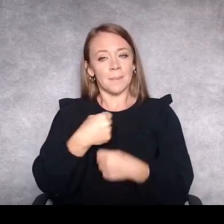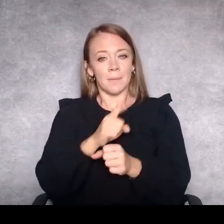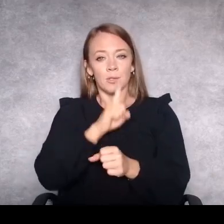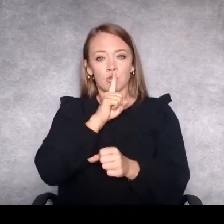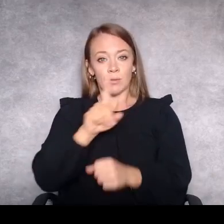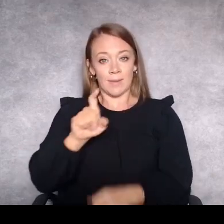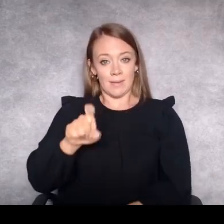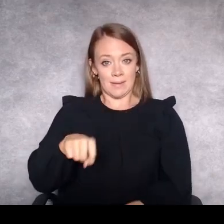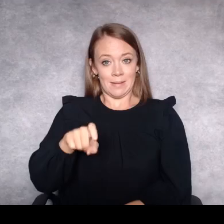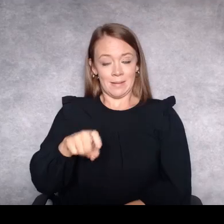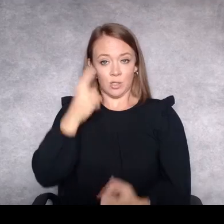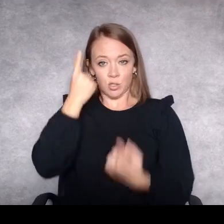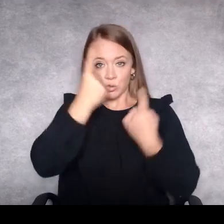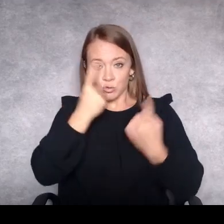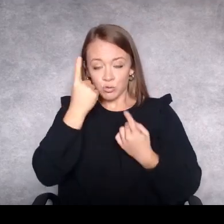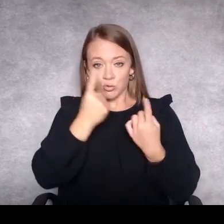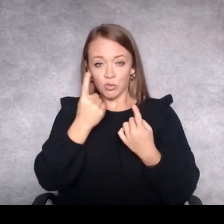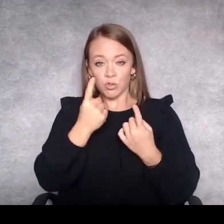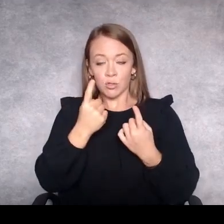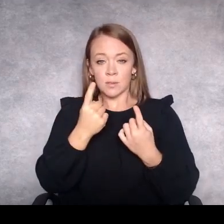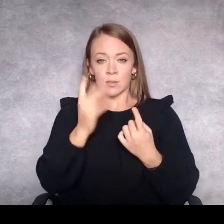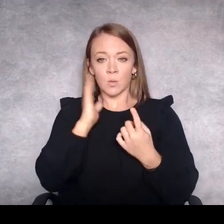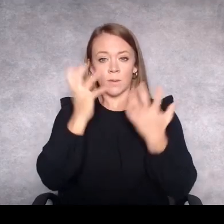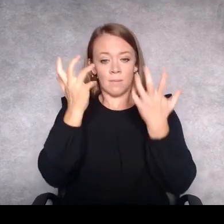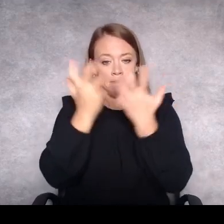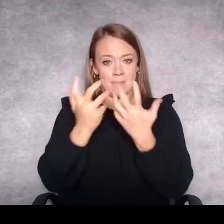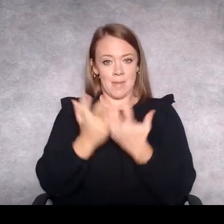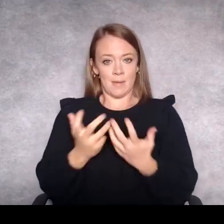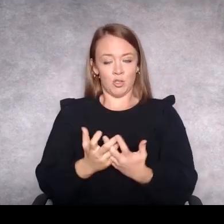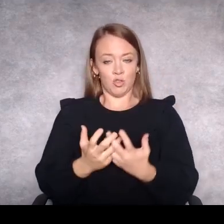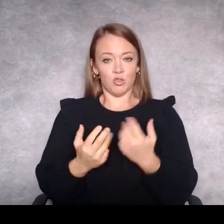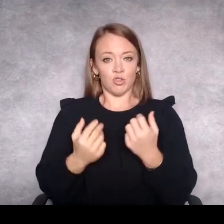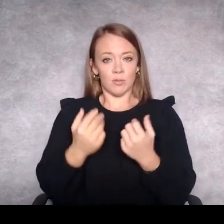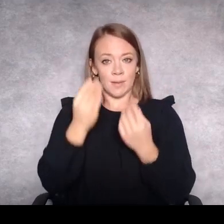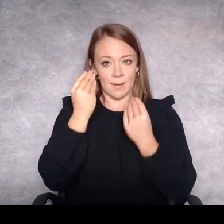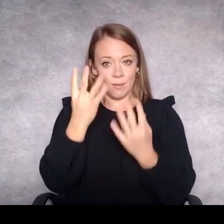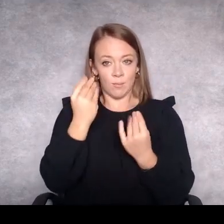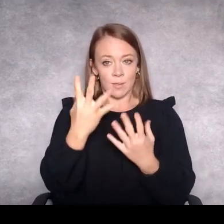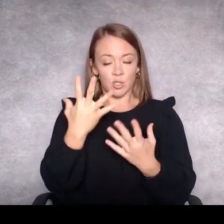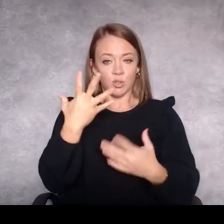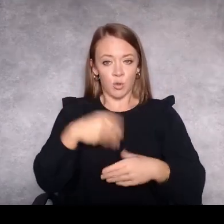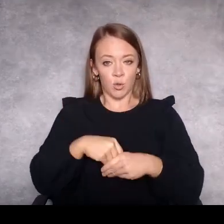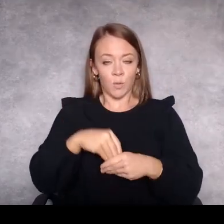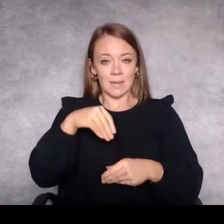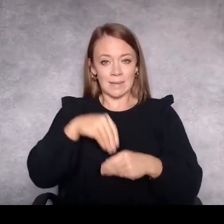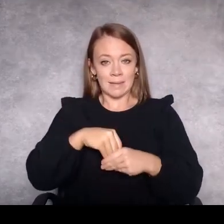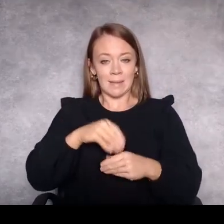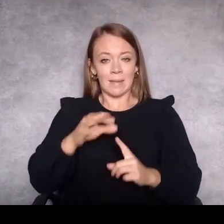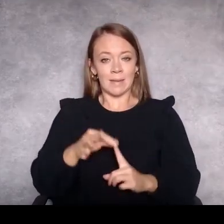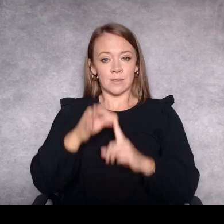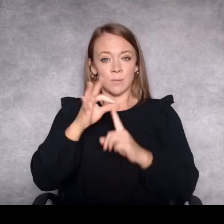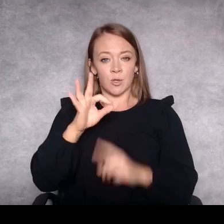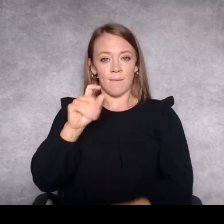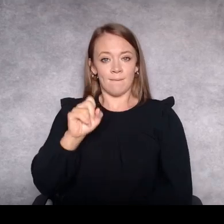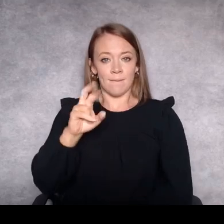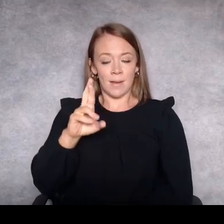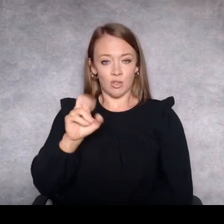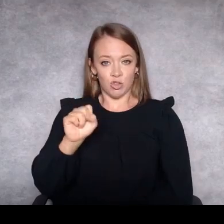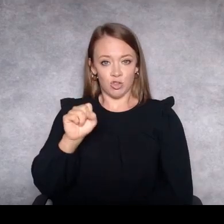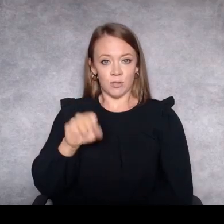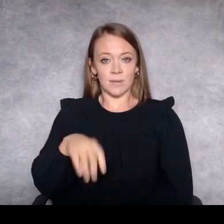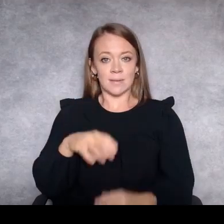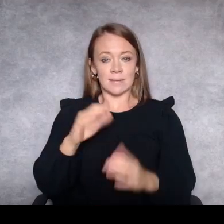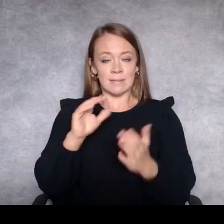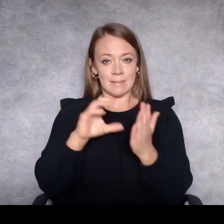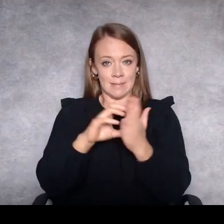the needs or concerns described in present levels align with and support the information included in the special factors